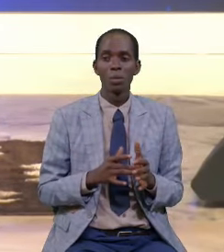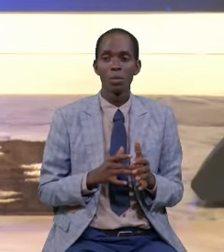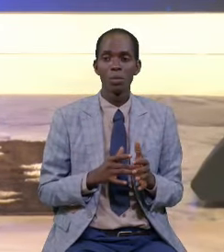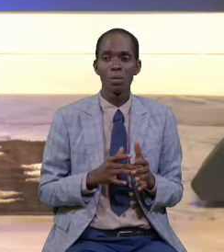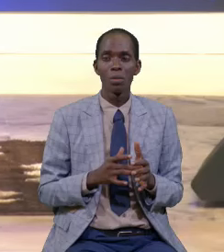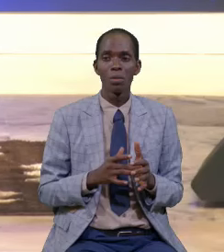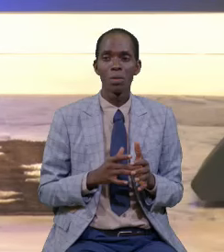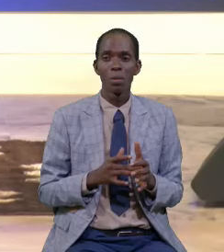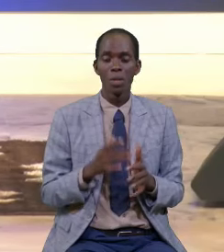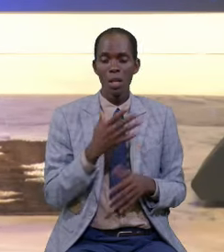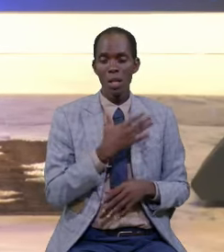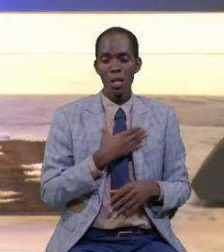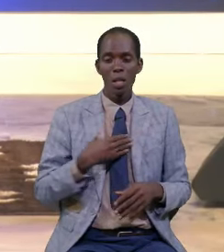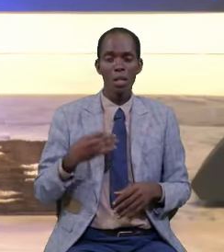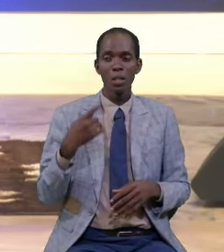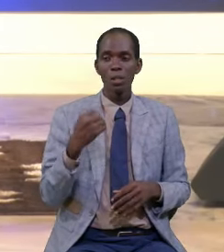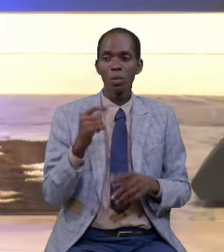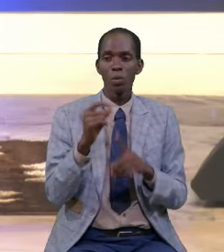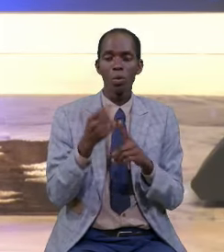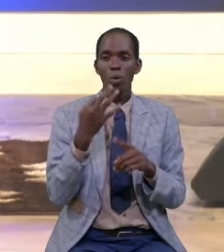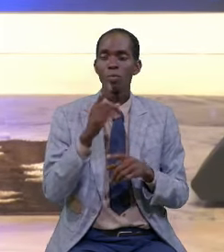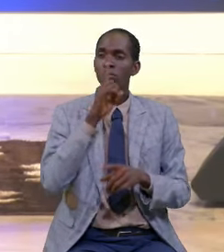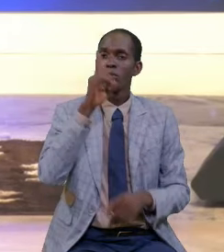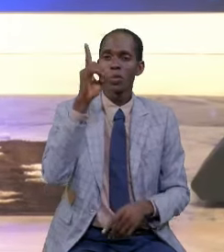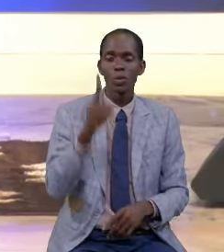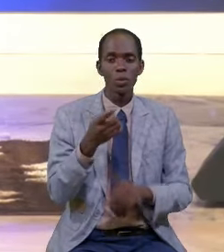and the word of assurance from Jesus.